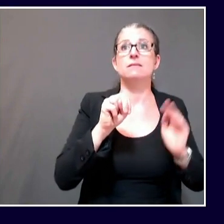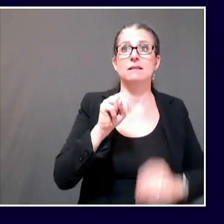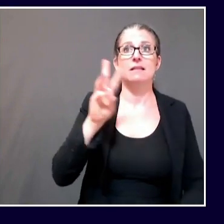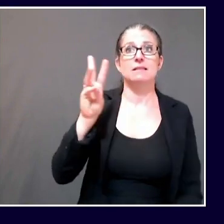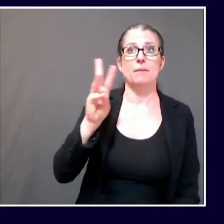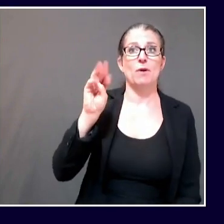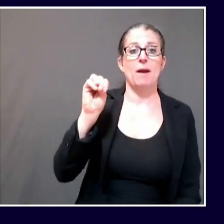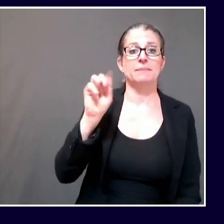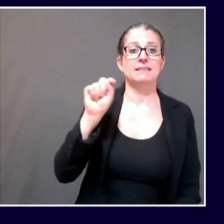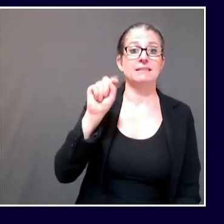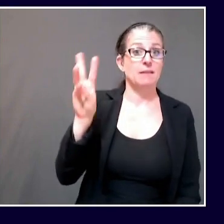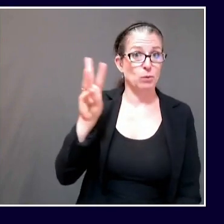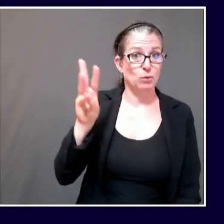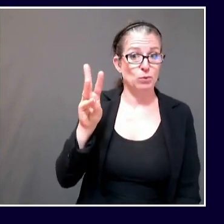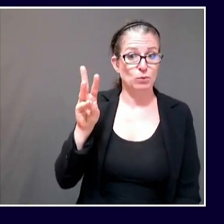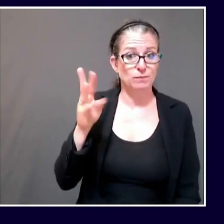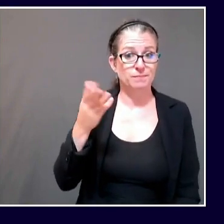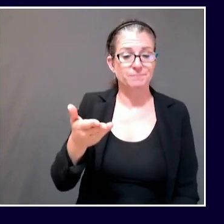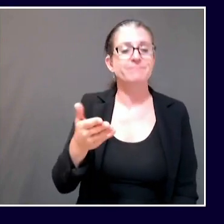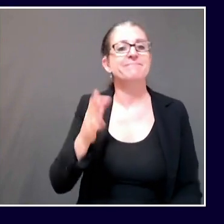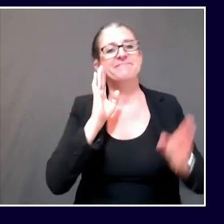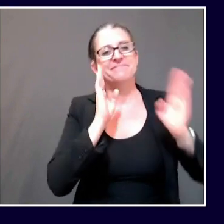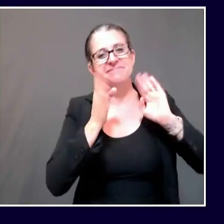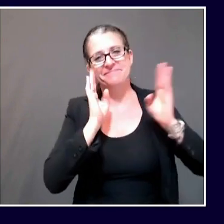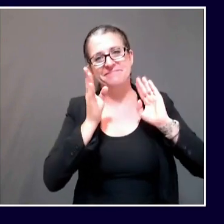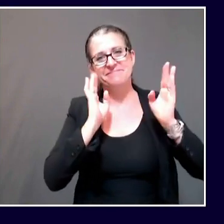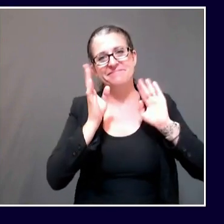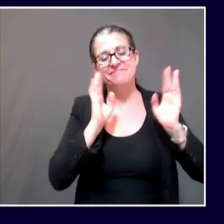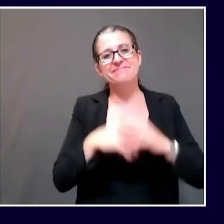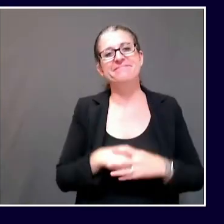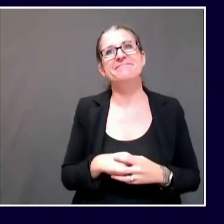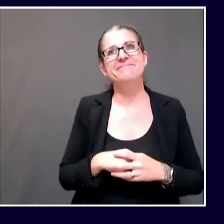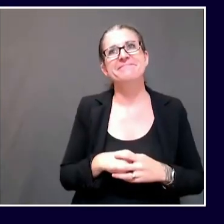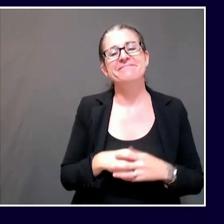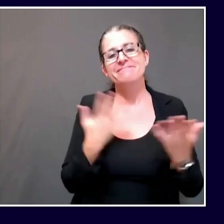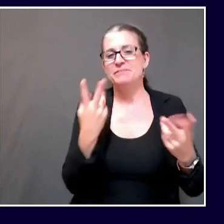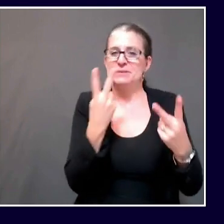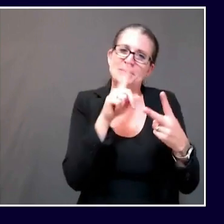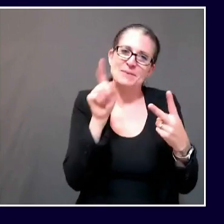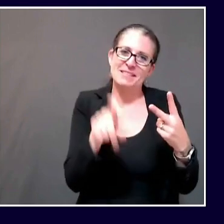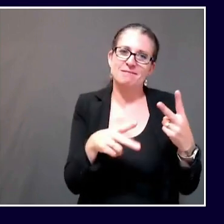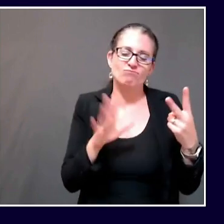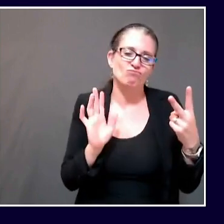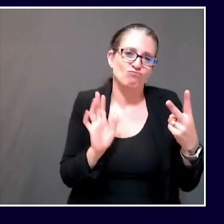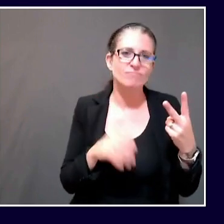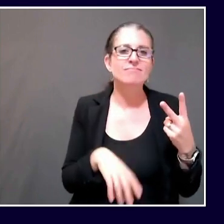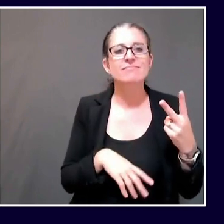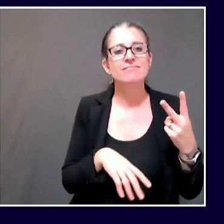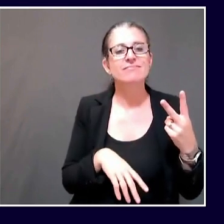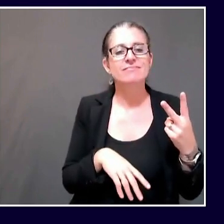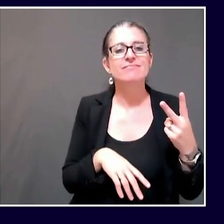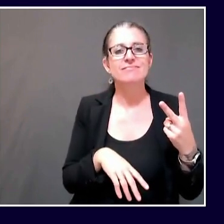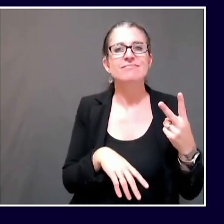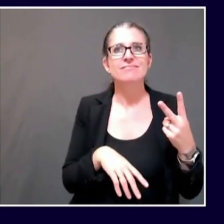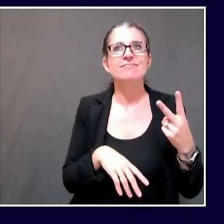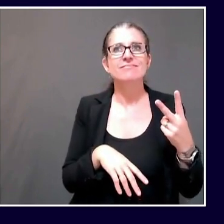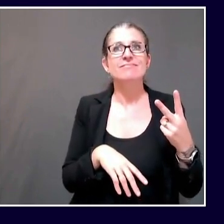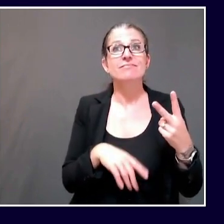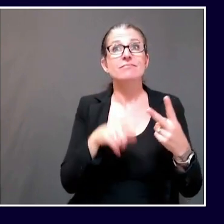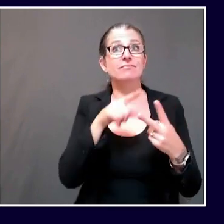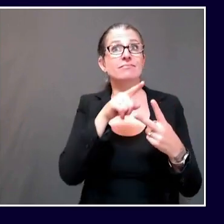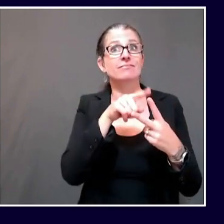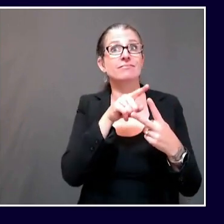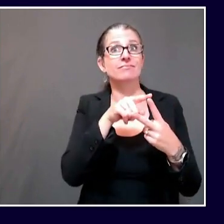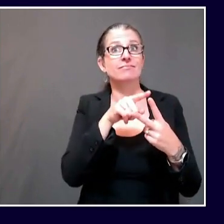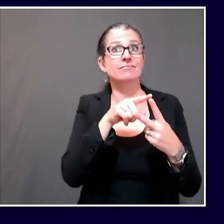Hi, Dr. Shah. Thank you so much for taking my question. So just two questions here. The first, the other new guidance that was put out by the US